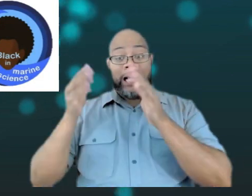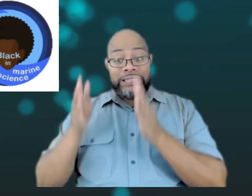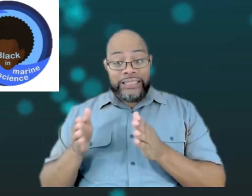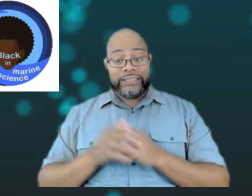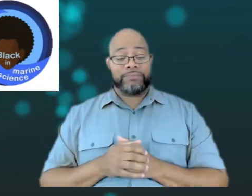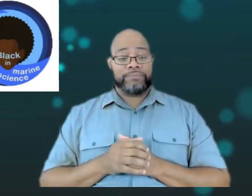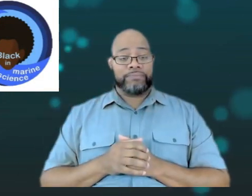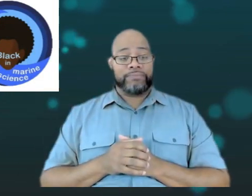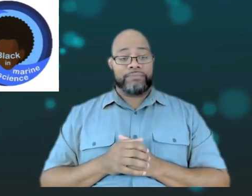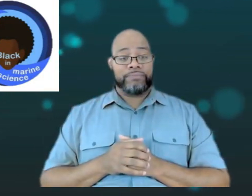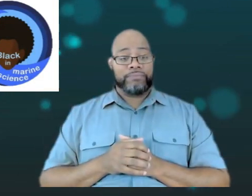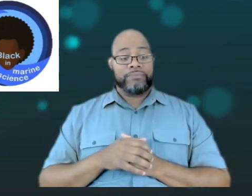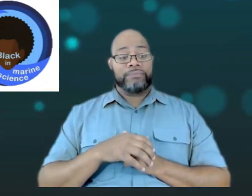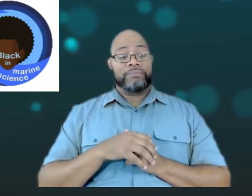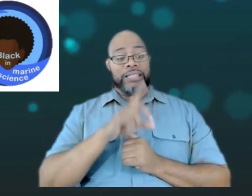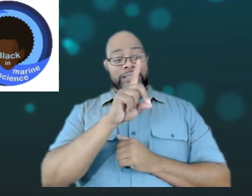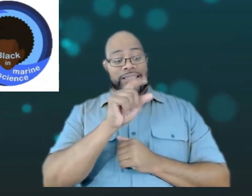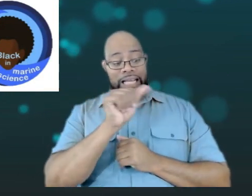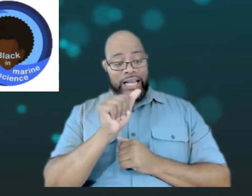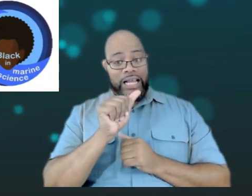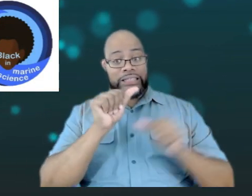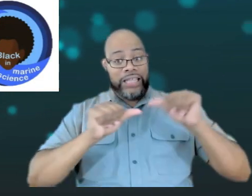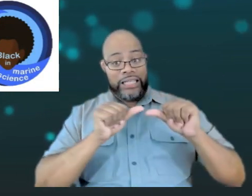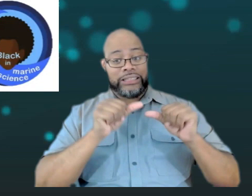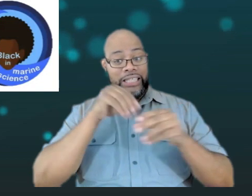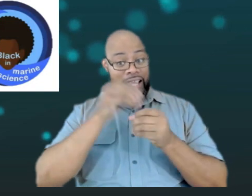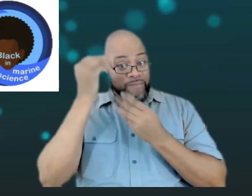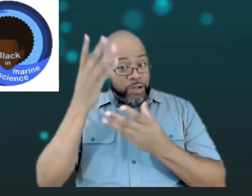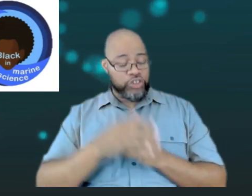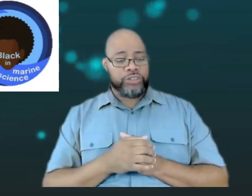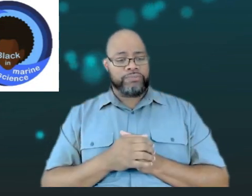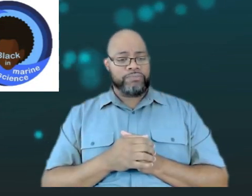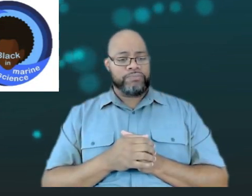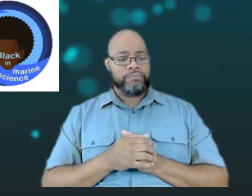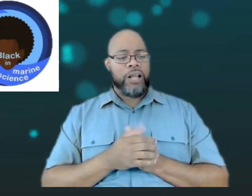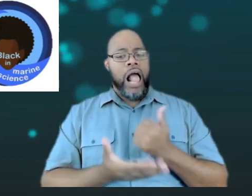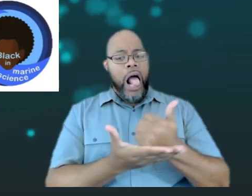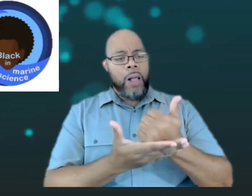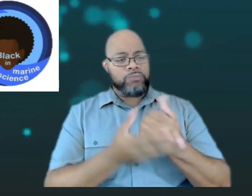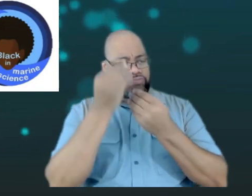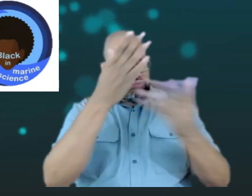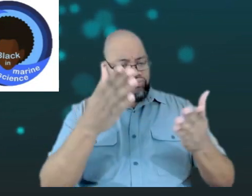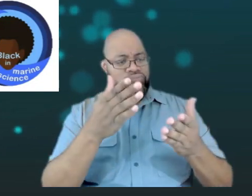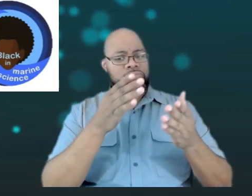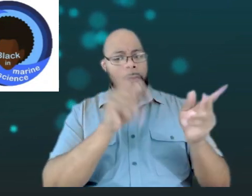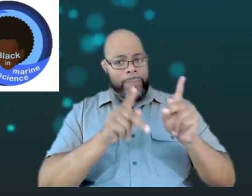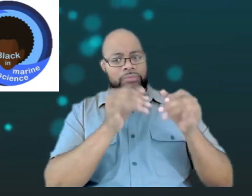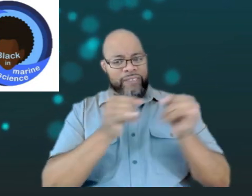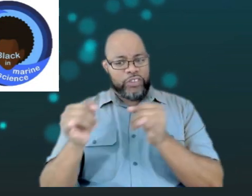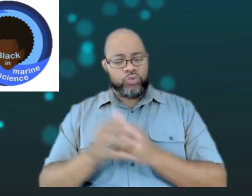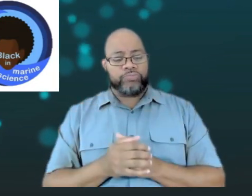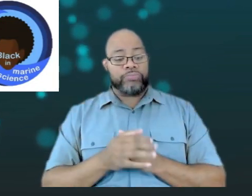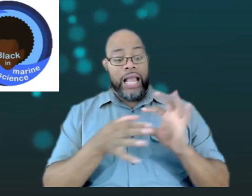Scientists, our data as scientists and information inform these individuals. The connections